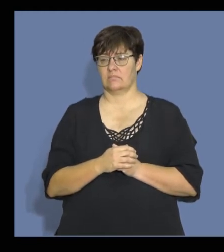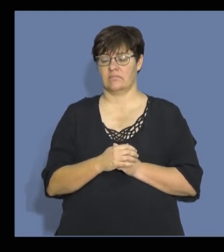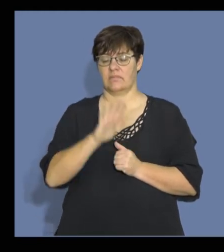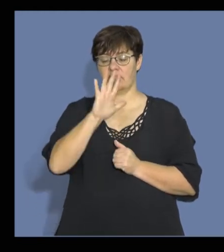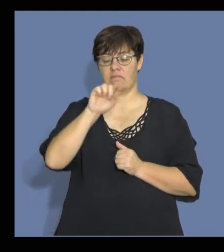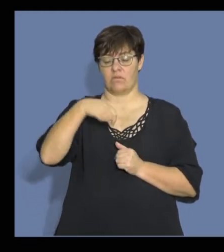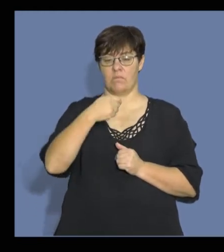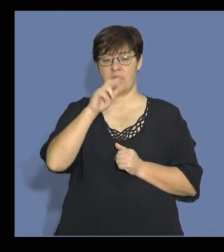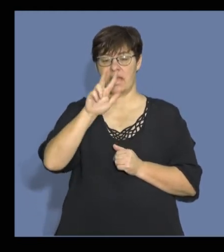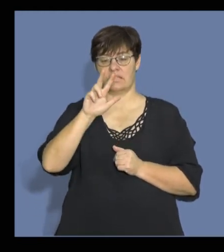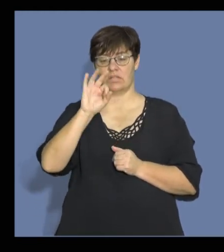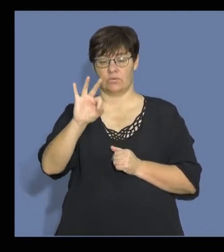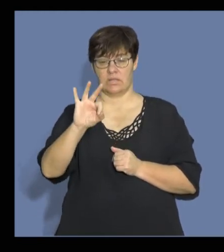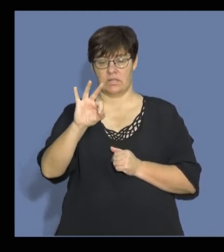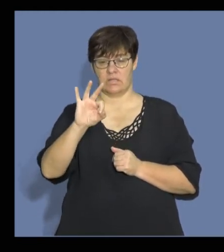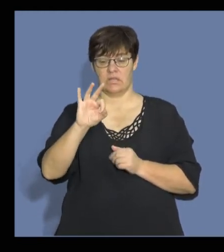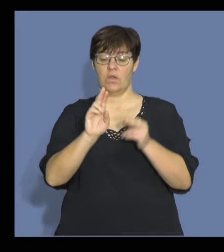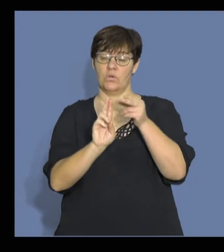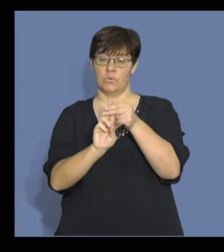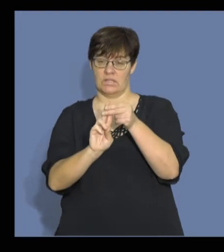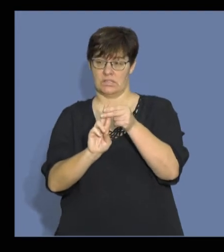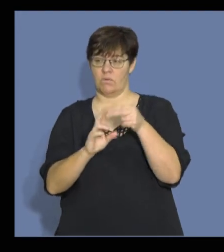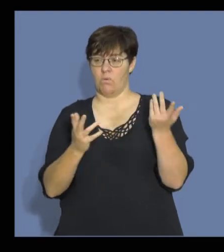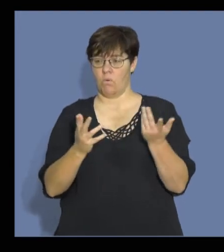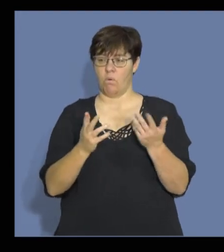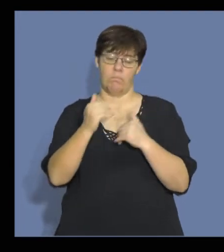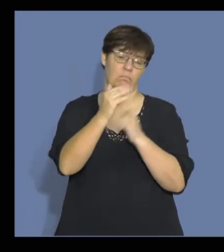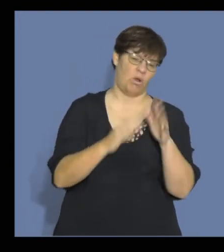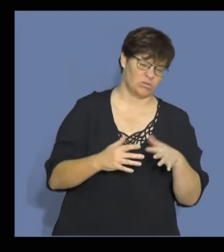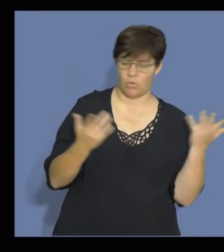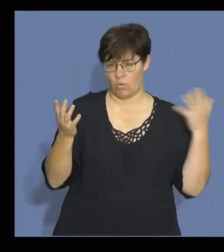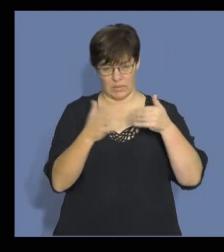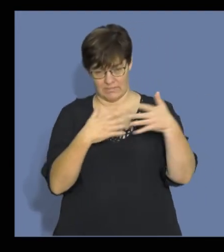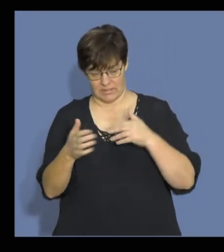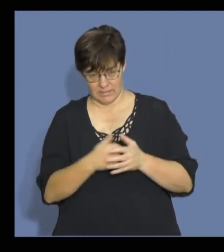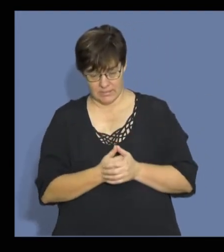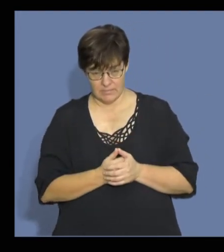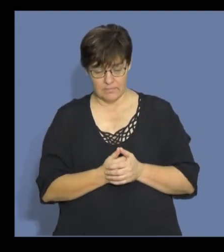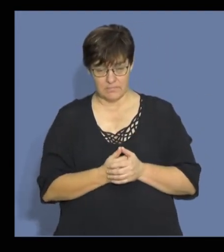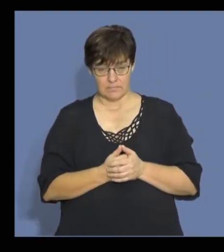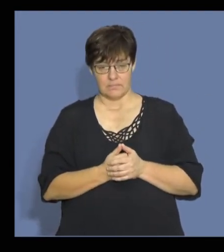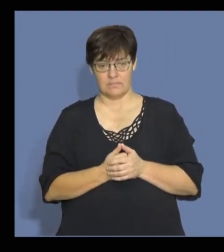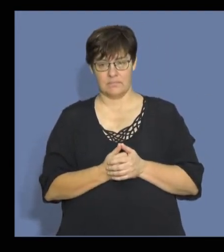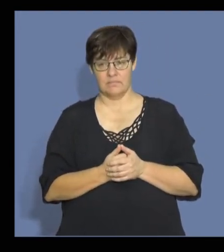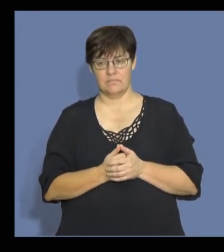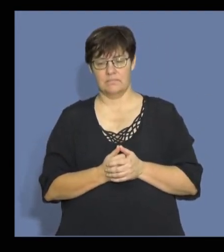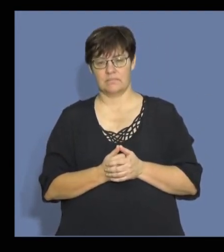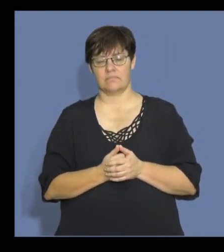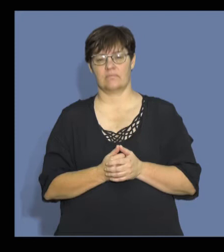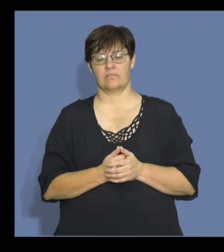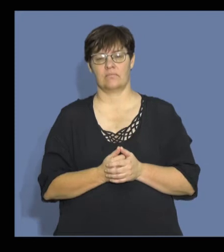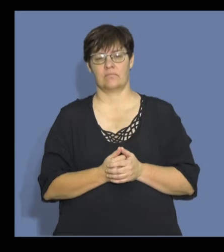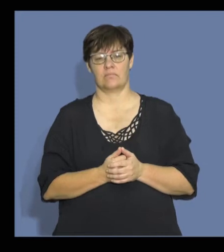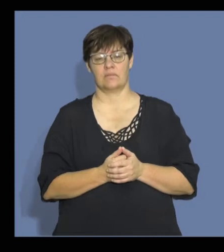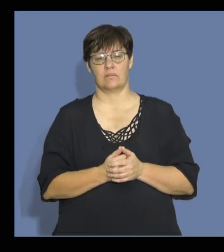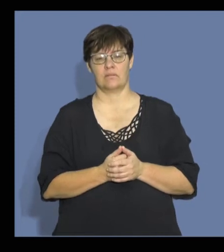to 5,83 units or blocks, remember, like we discussed. Now, we're always